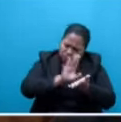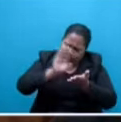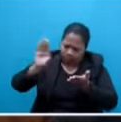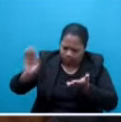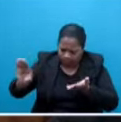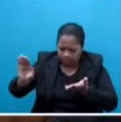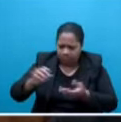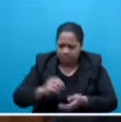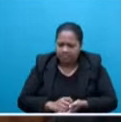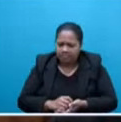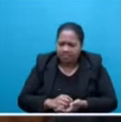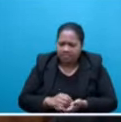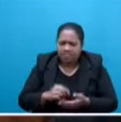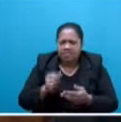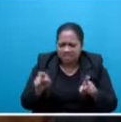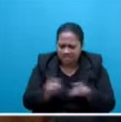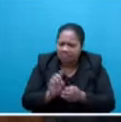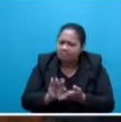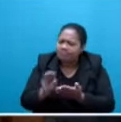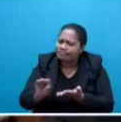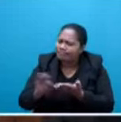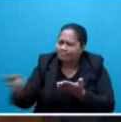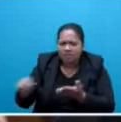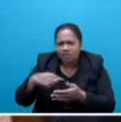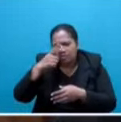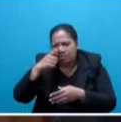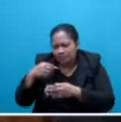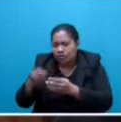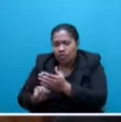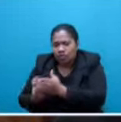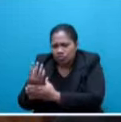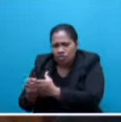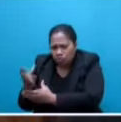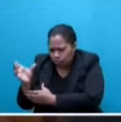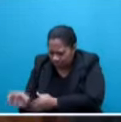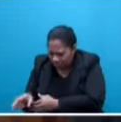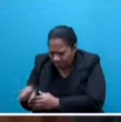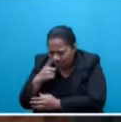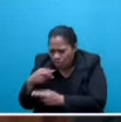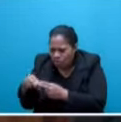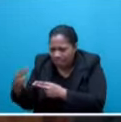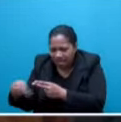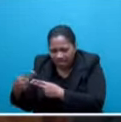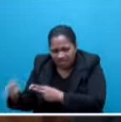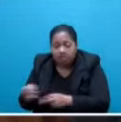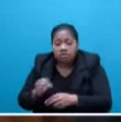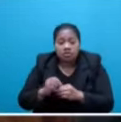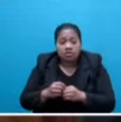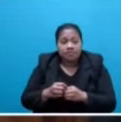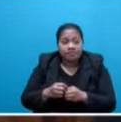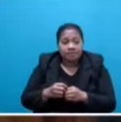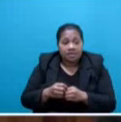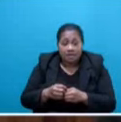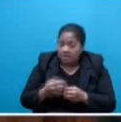to our growers. Never ever before has any government, apart from this government, provided